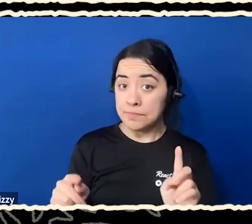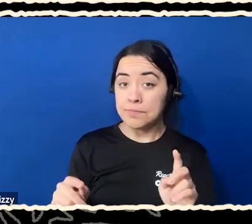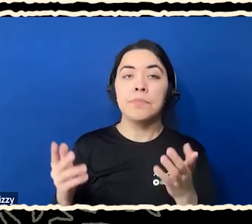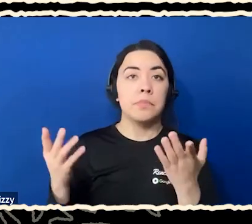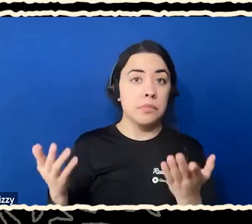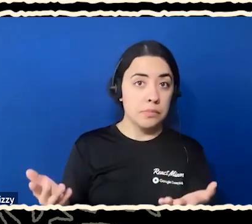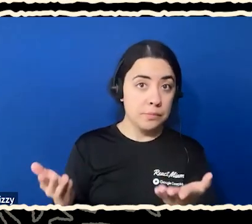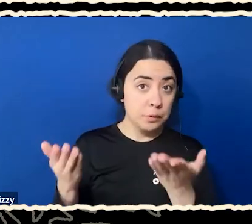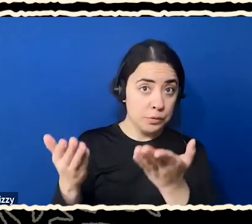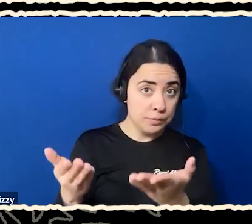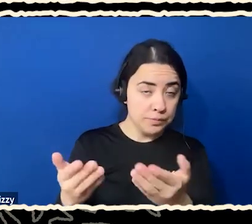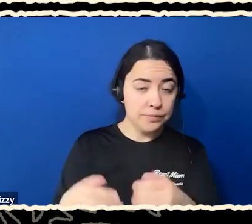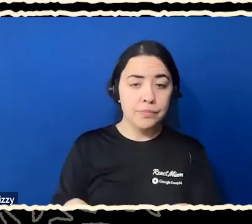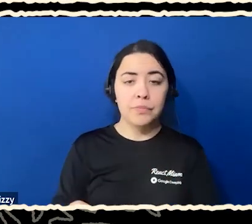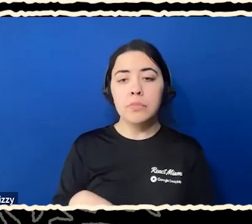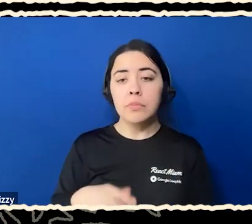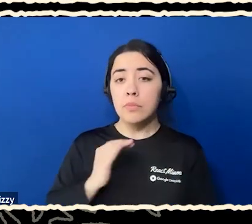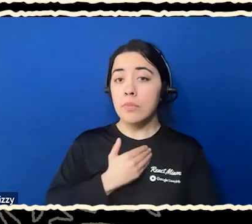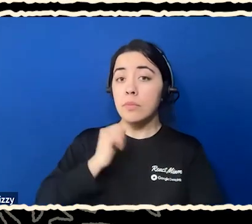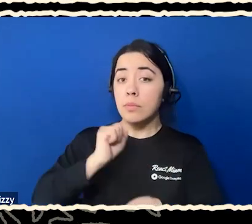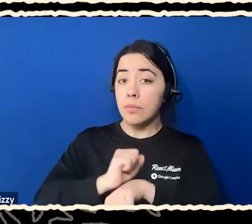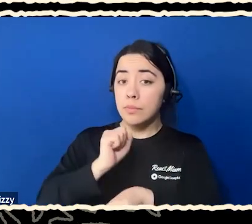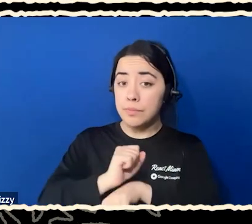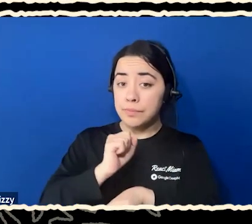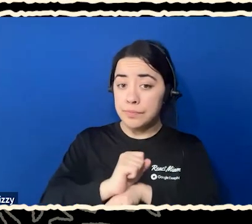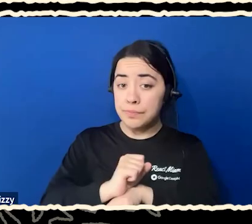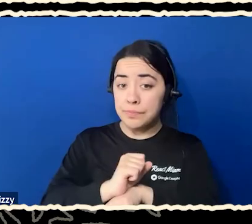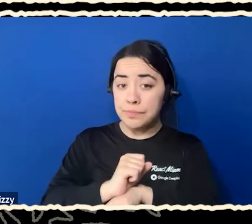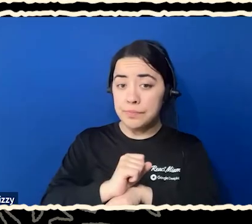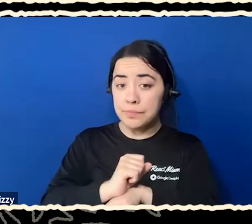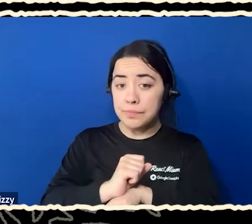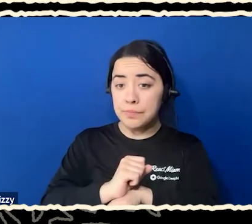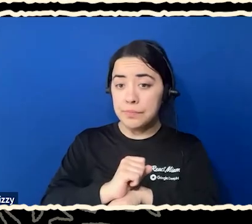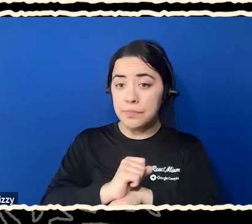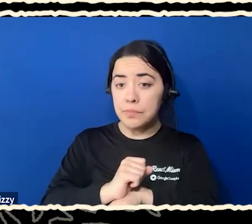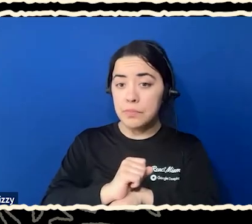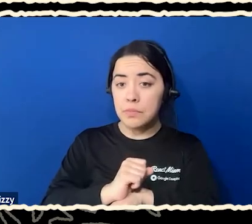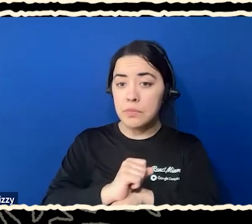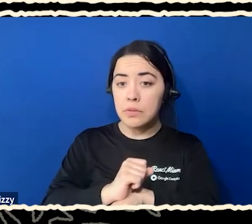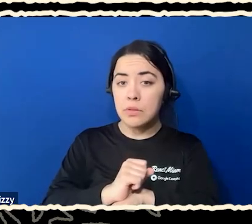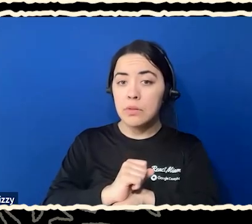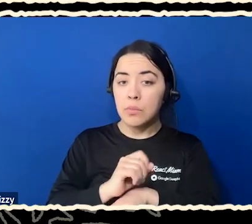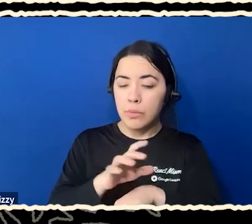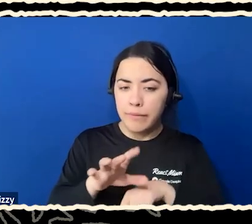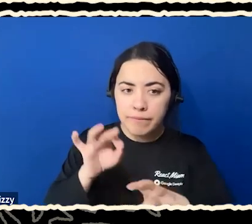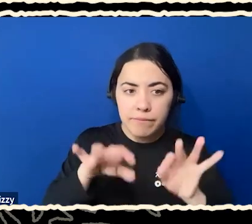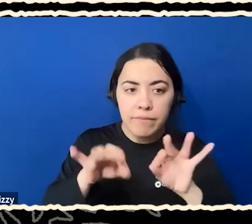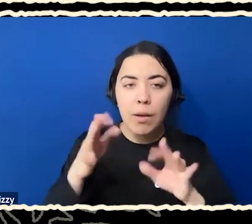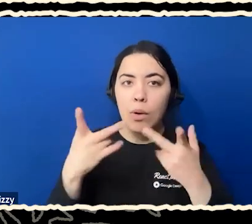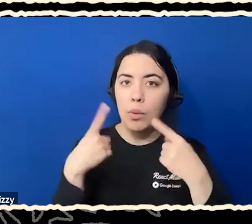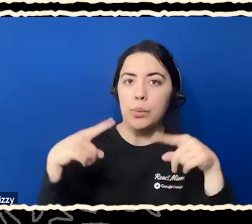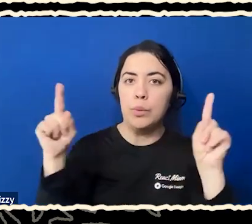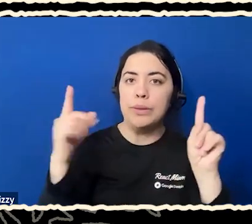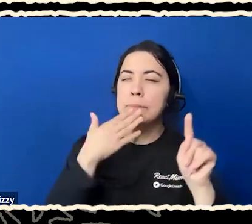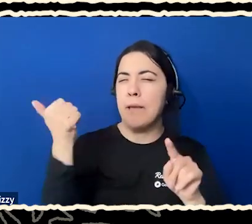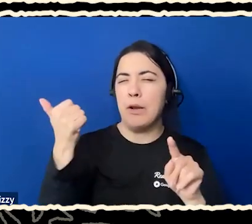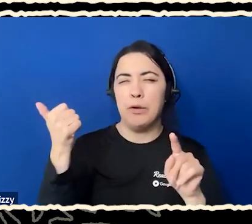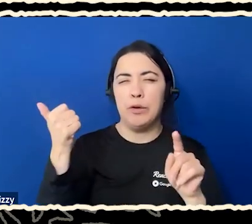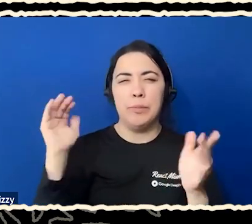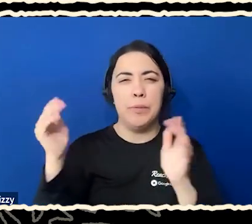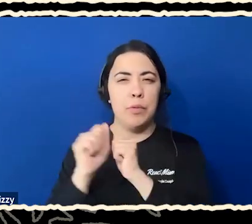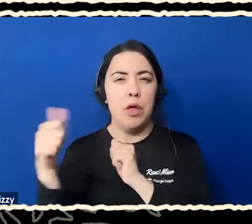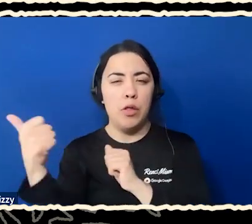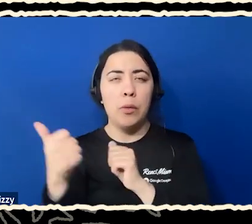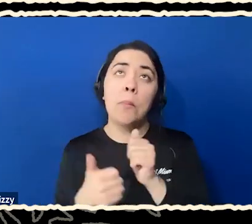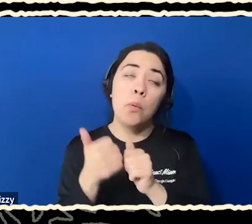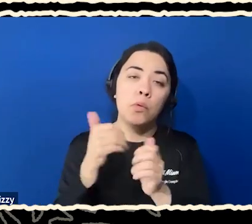Instead, what we found that worked for us and that I believe works better in most cases